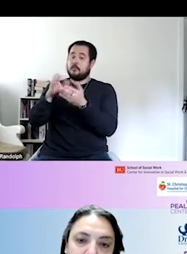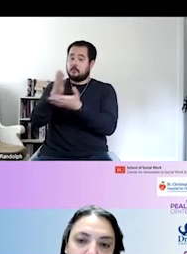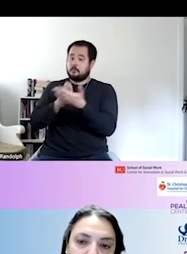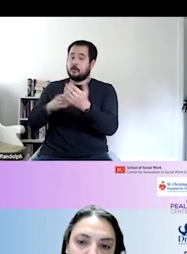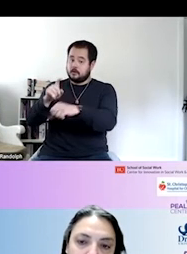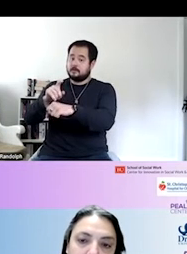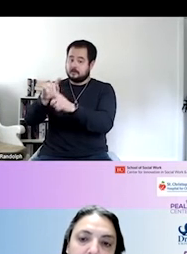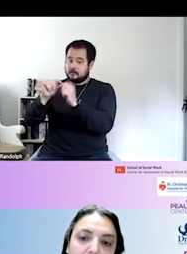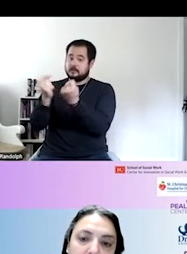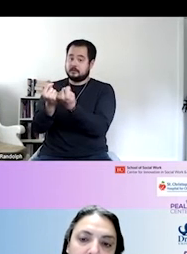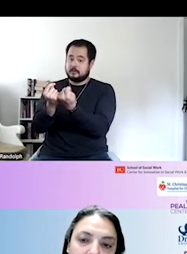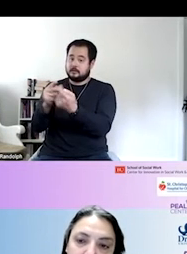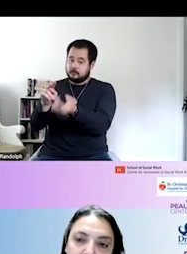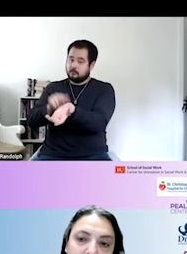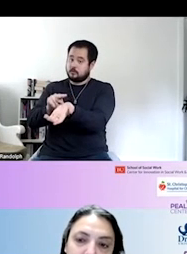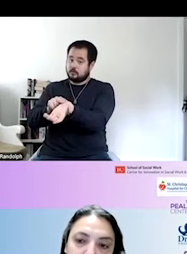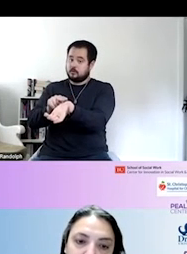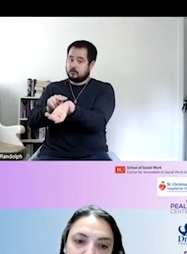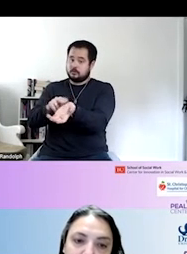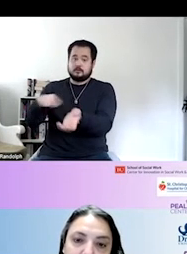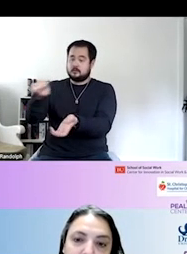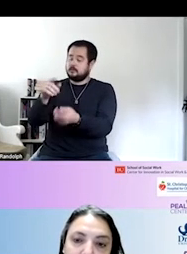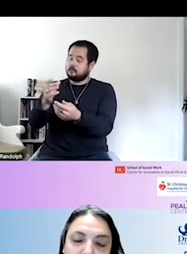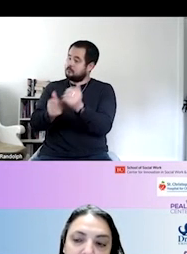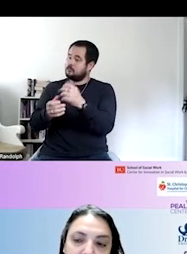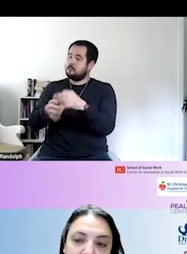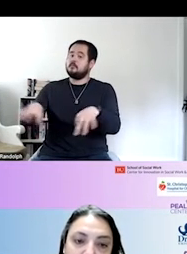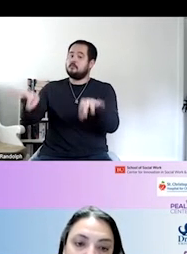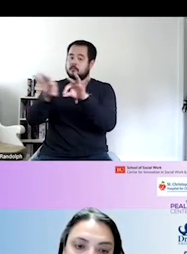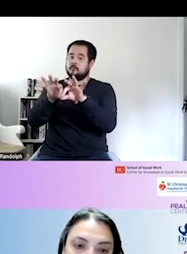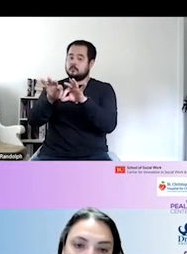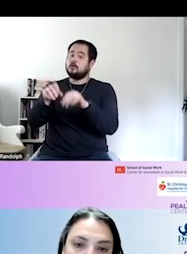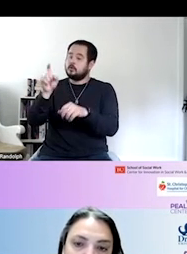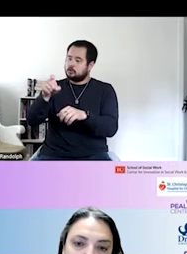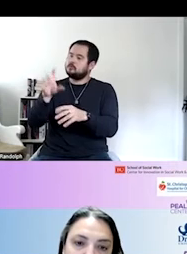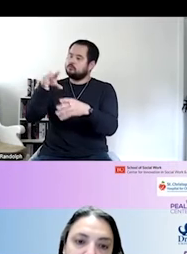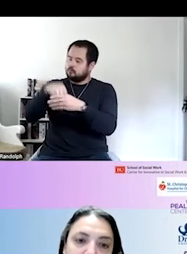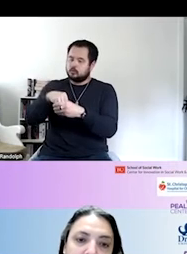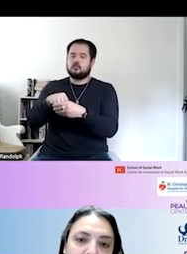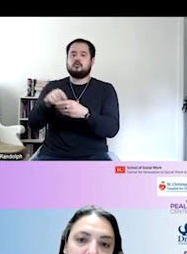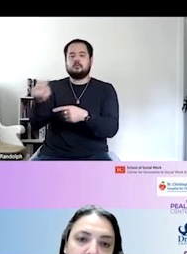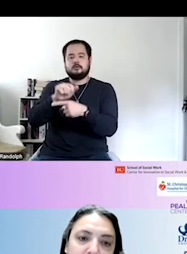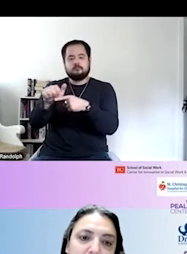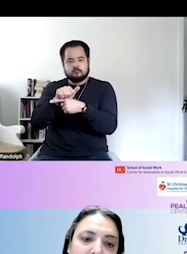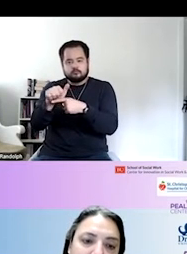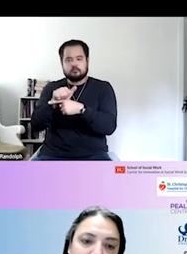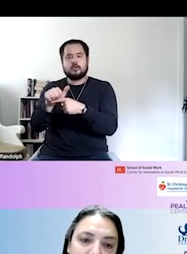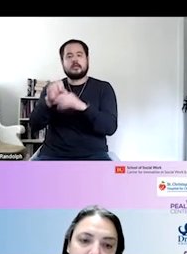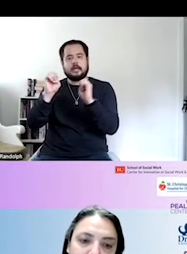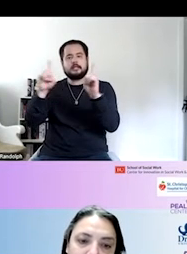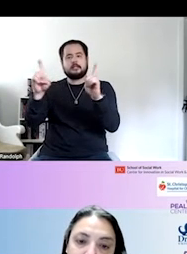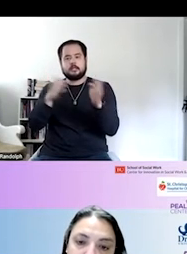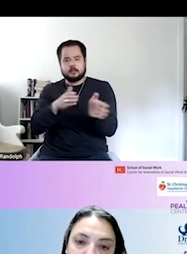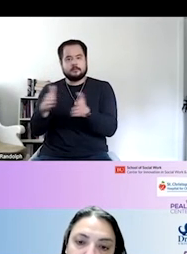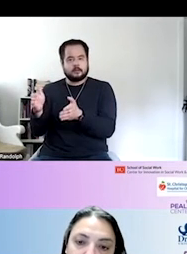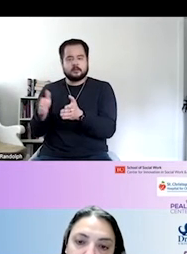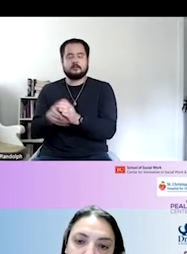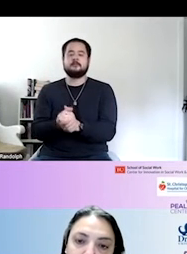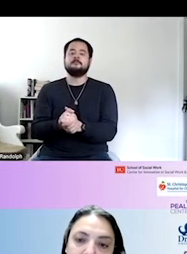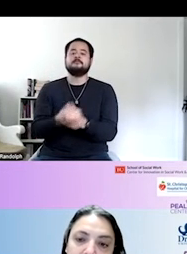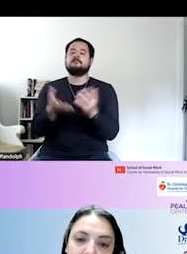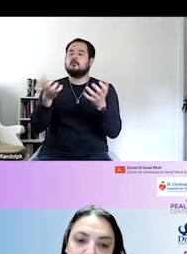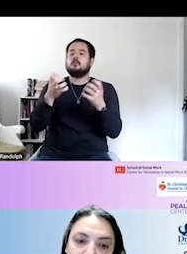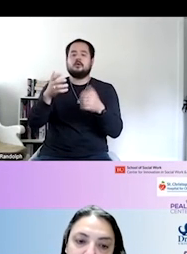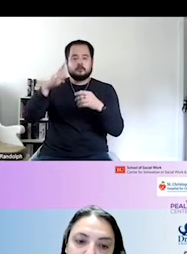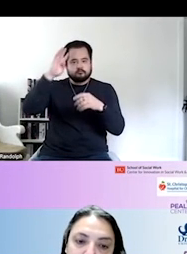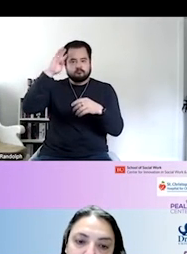to include them on the training of the emergency plan, as well as educational providers, thinking about creating that support network